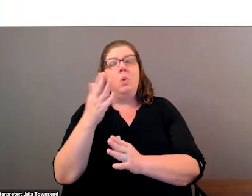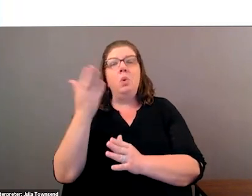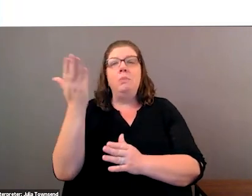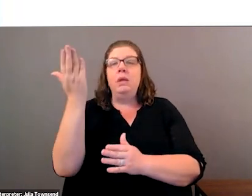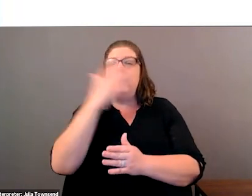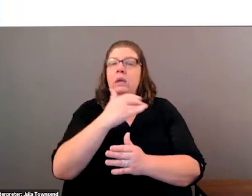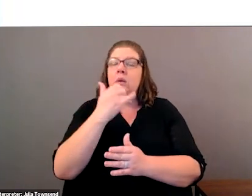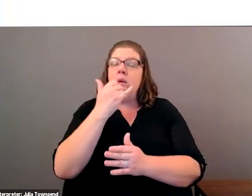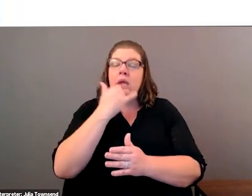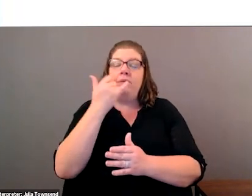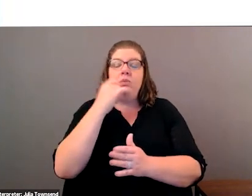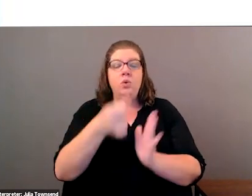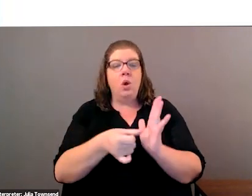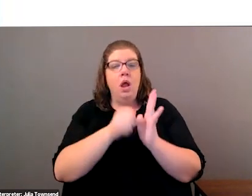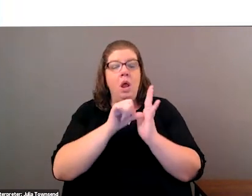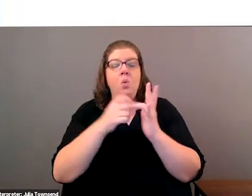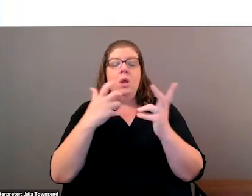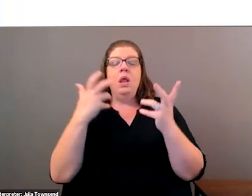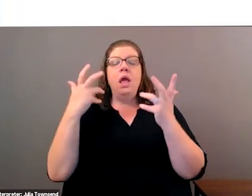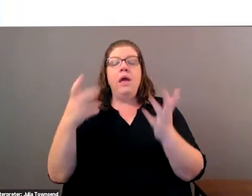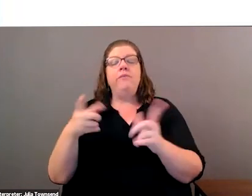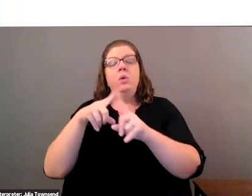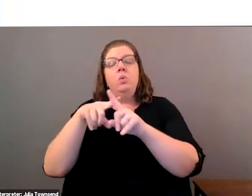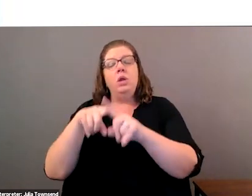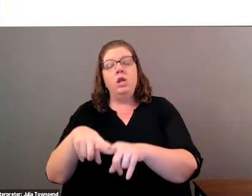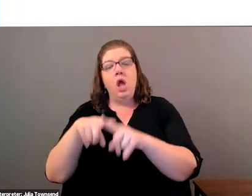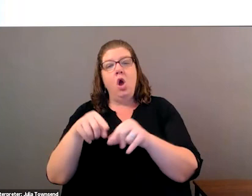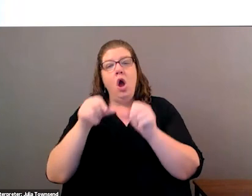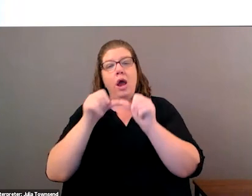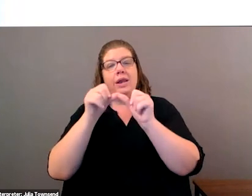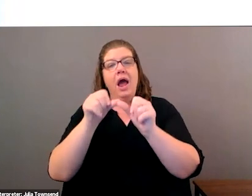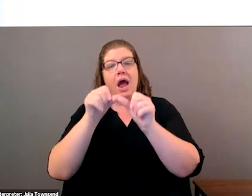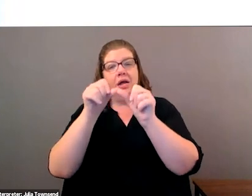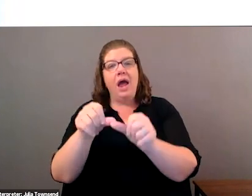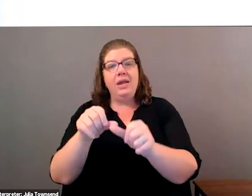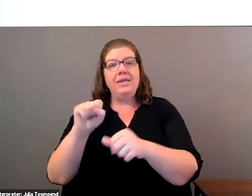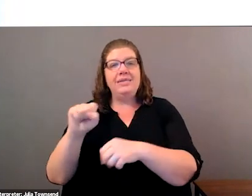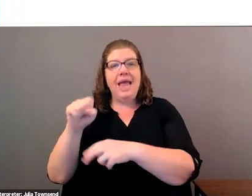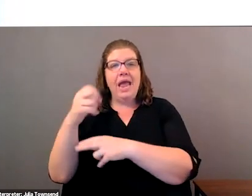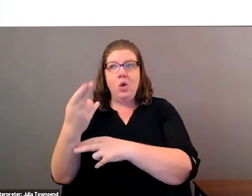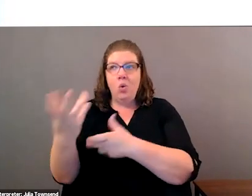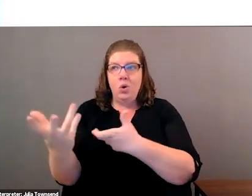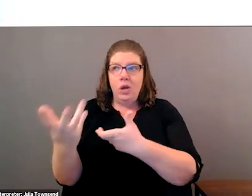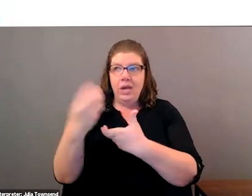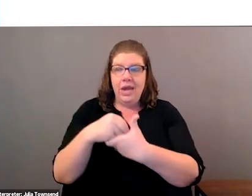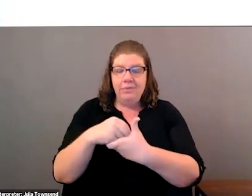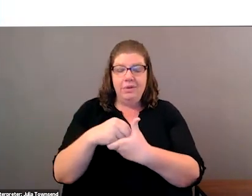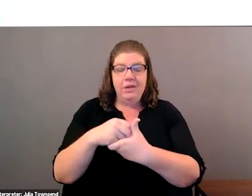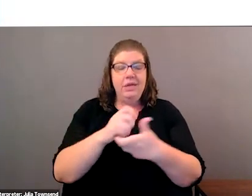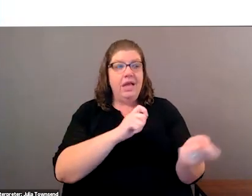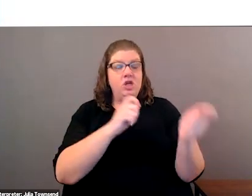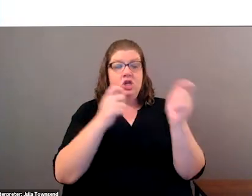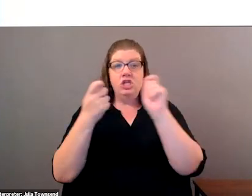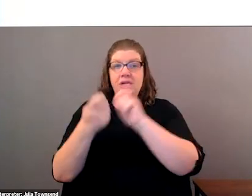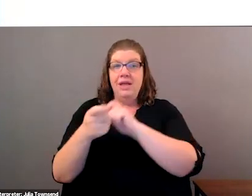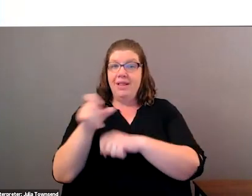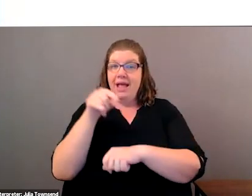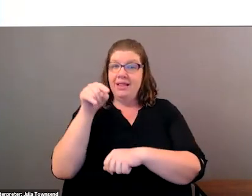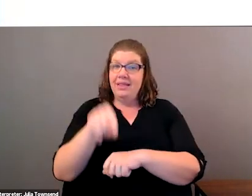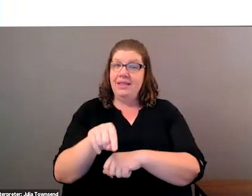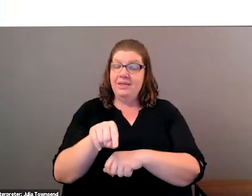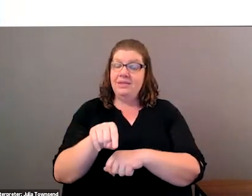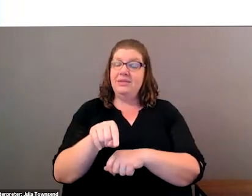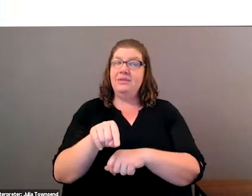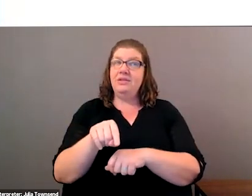how much we will rely on ongoing stakeholder engagement, because shifts such as these, actually, again, to borrow themes